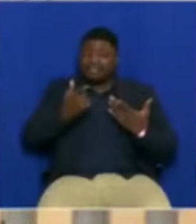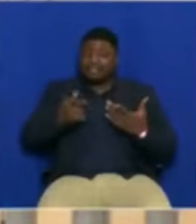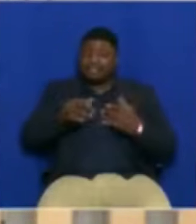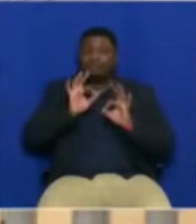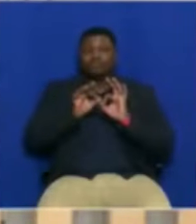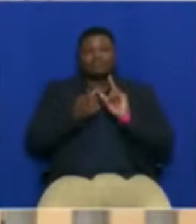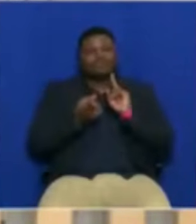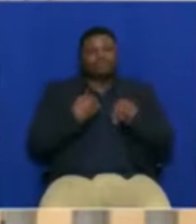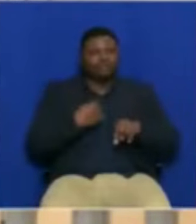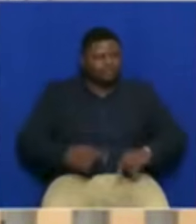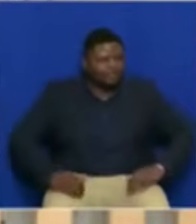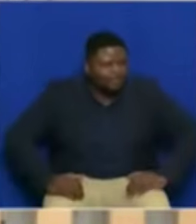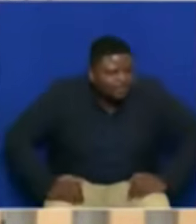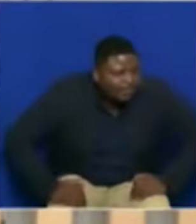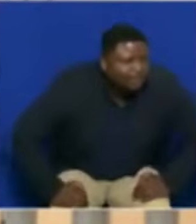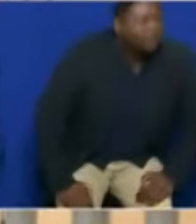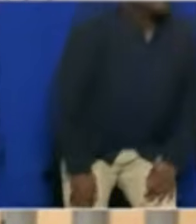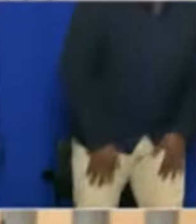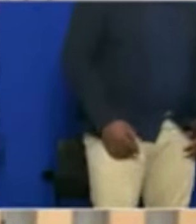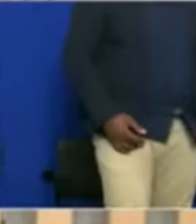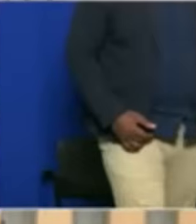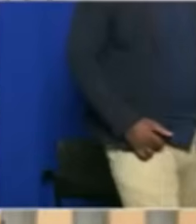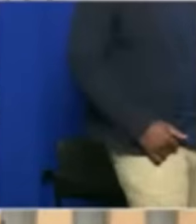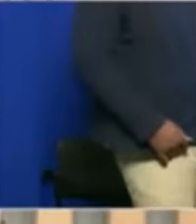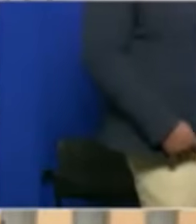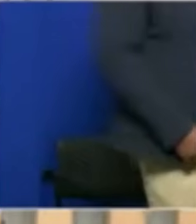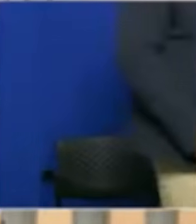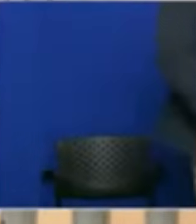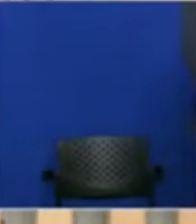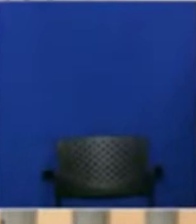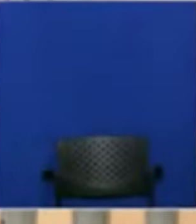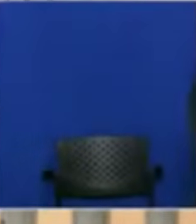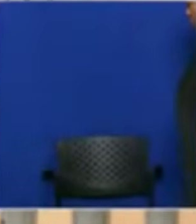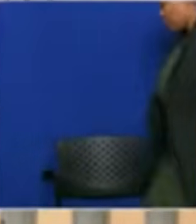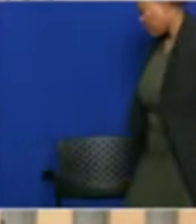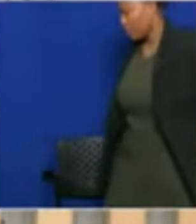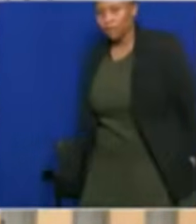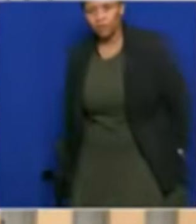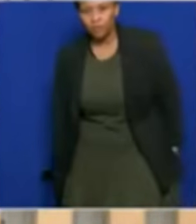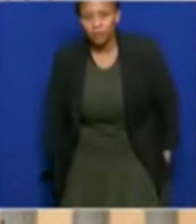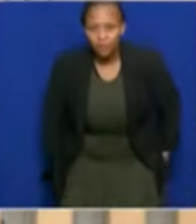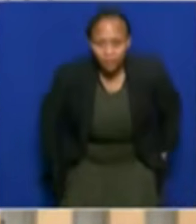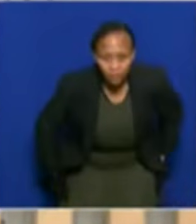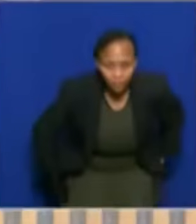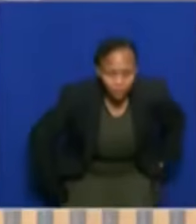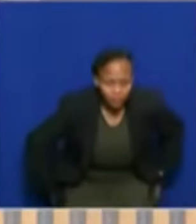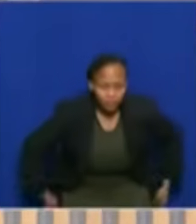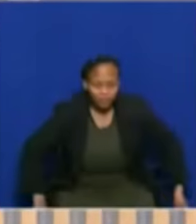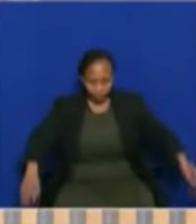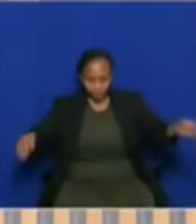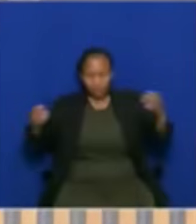Sorry, Chair. Let me take you through this one by one.